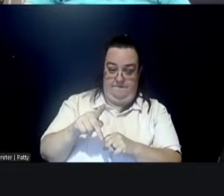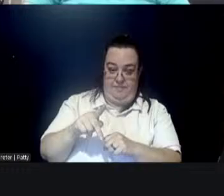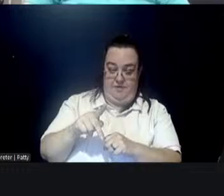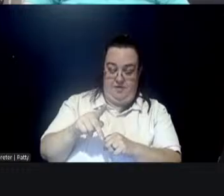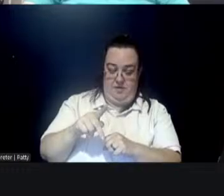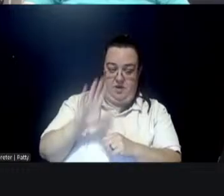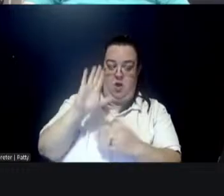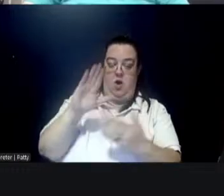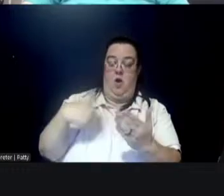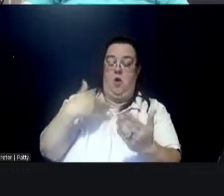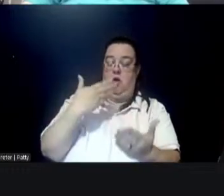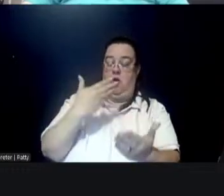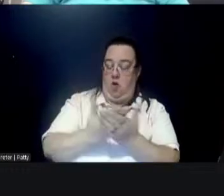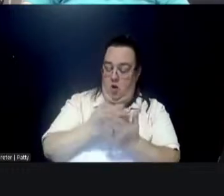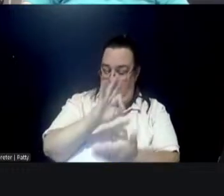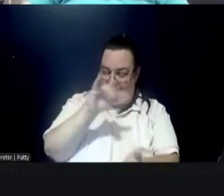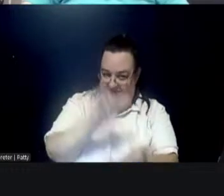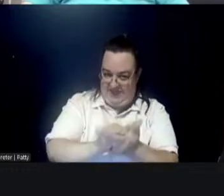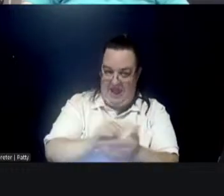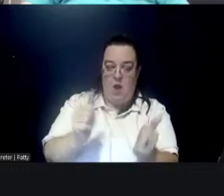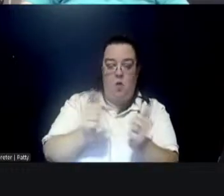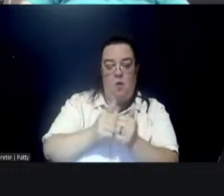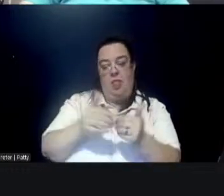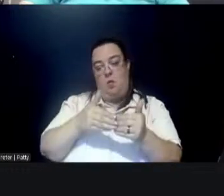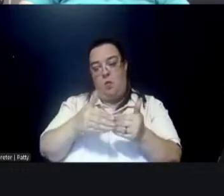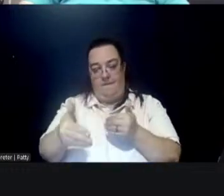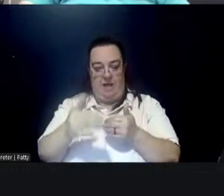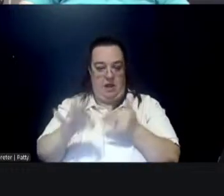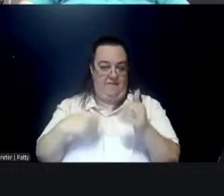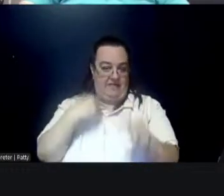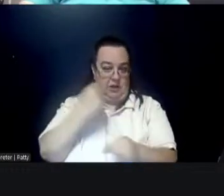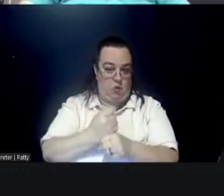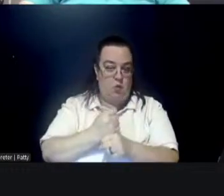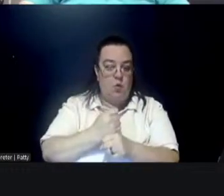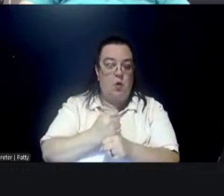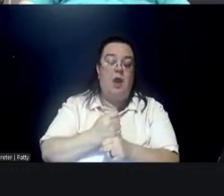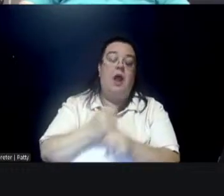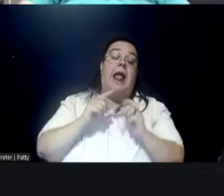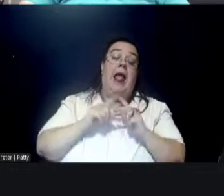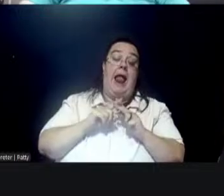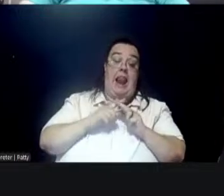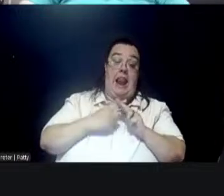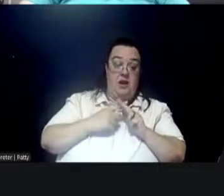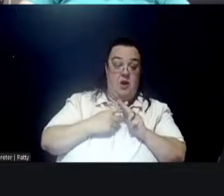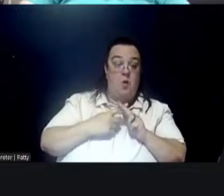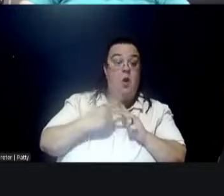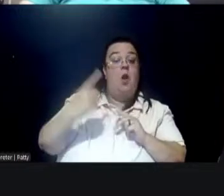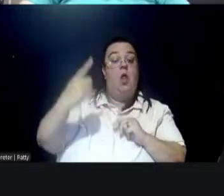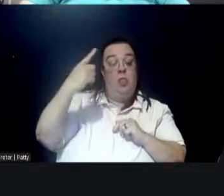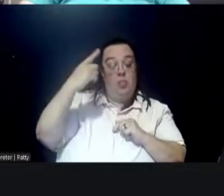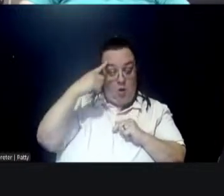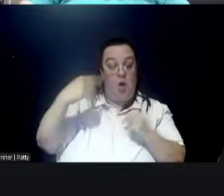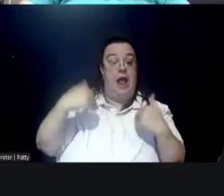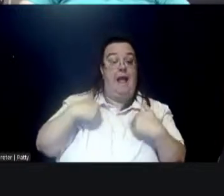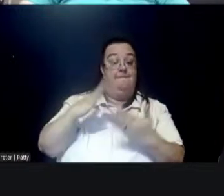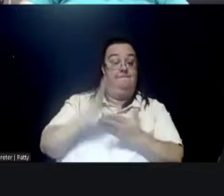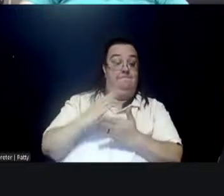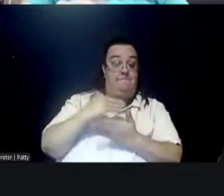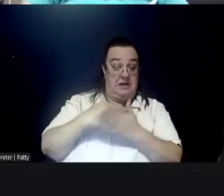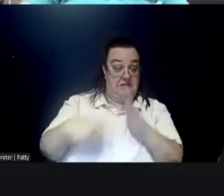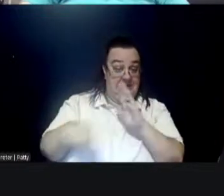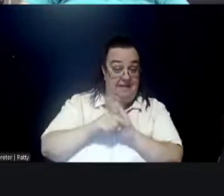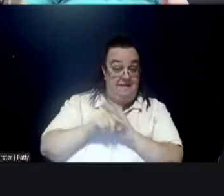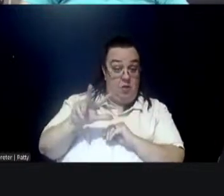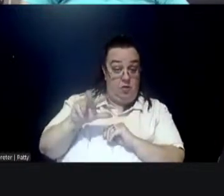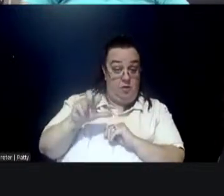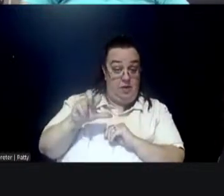with the remaining year. So initially we thought we had a budget deficit of 384.